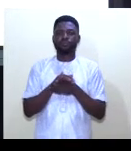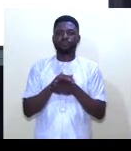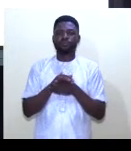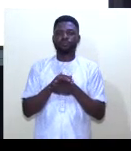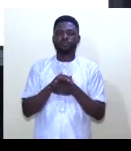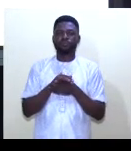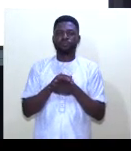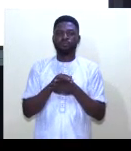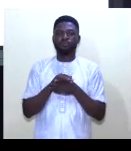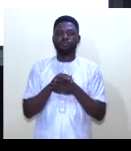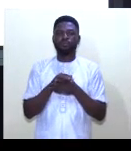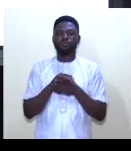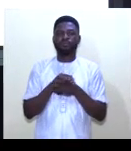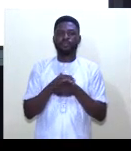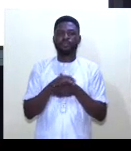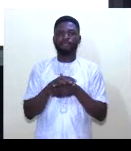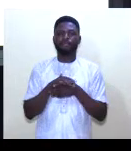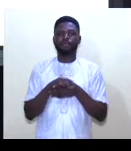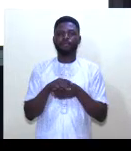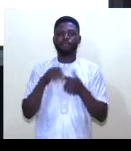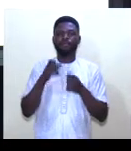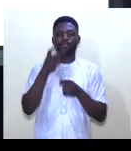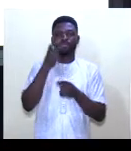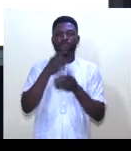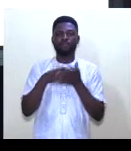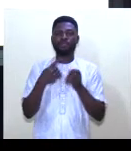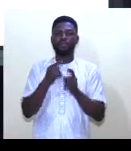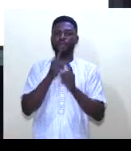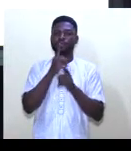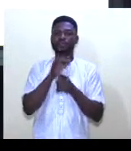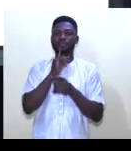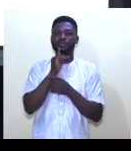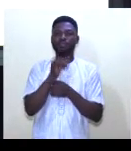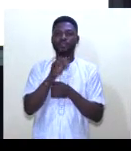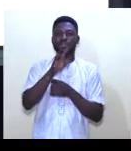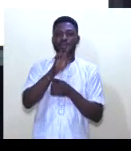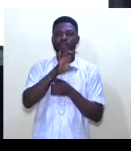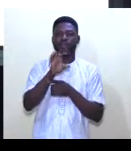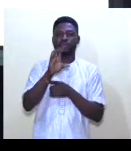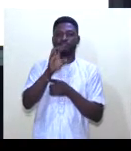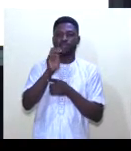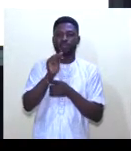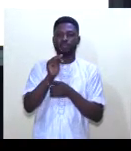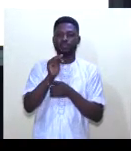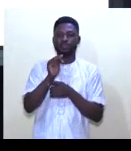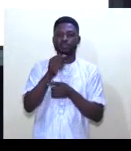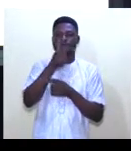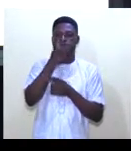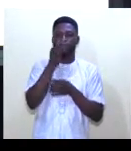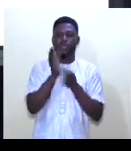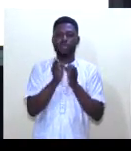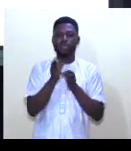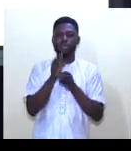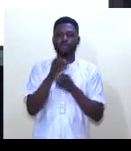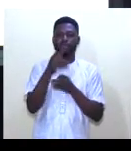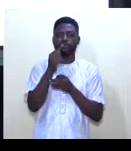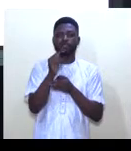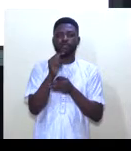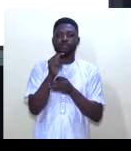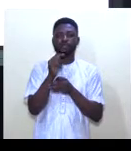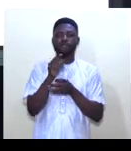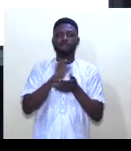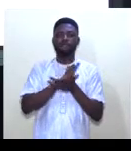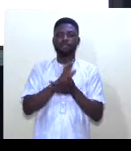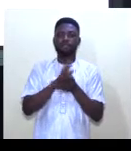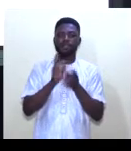You should have that answer by now, because, my friend, it's not so difficult. Let's see what the answer is. It's 700 centimeter. Why? Because if